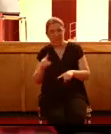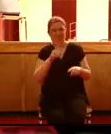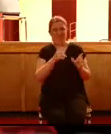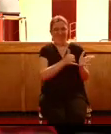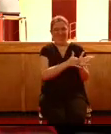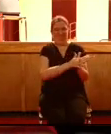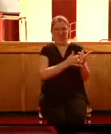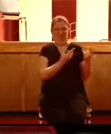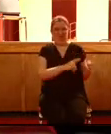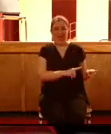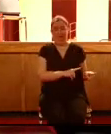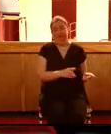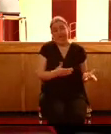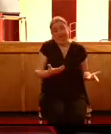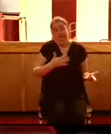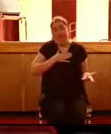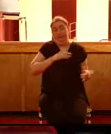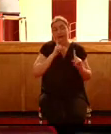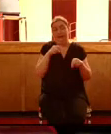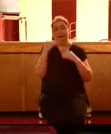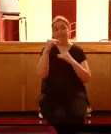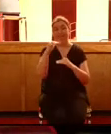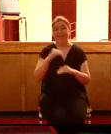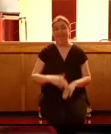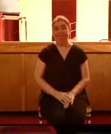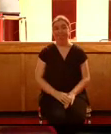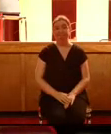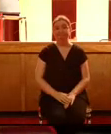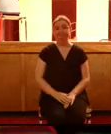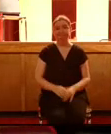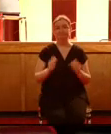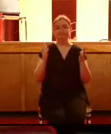as much of an answer as I can get.